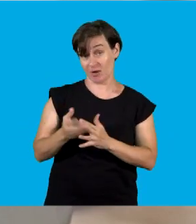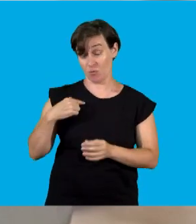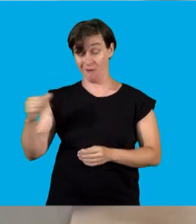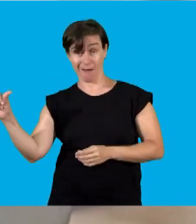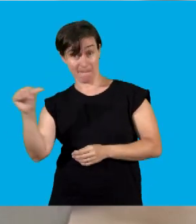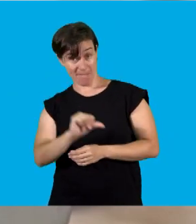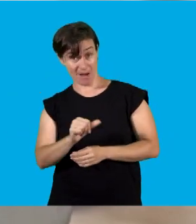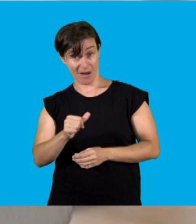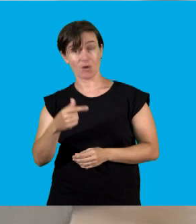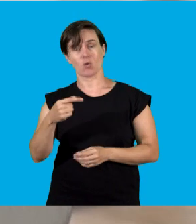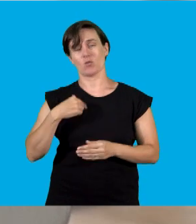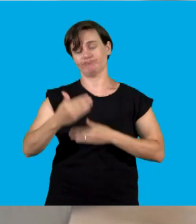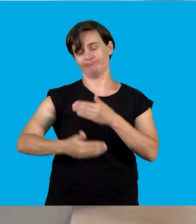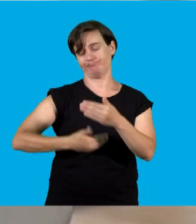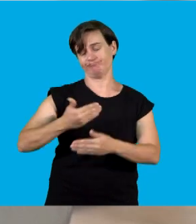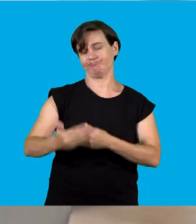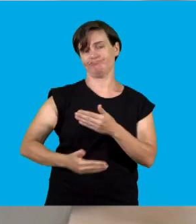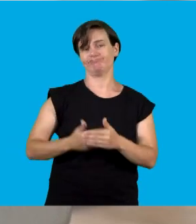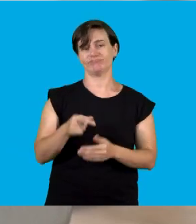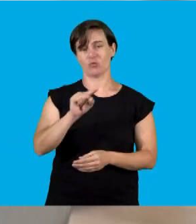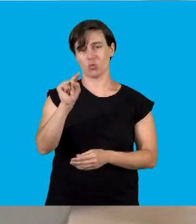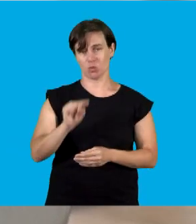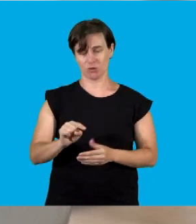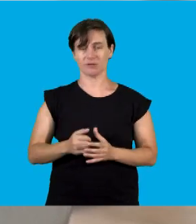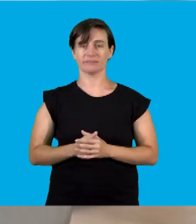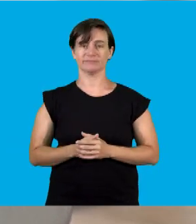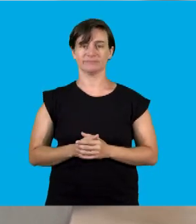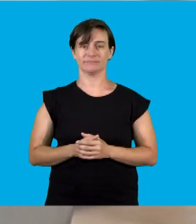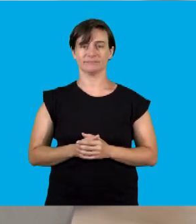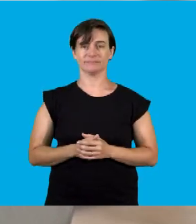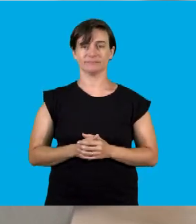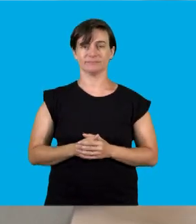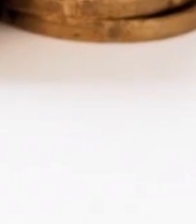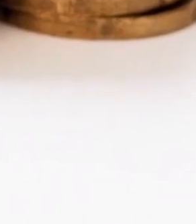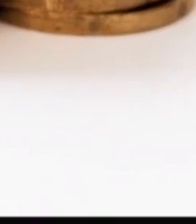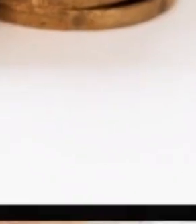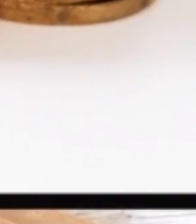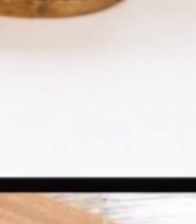take a quick break. And then when we come back, we continue with our application questions.